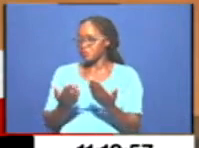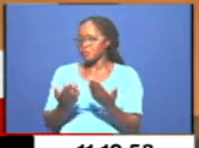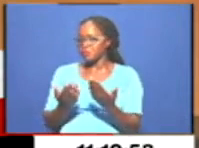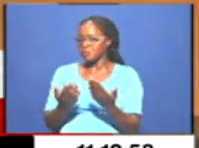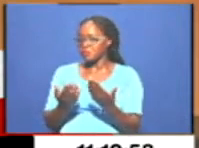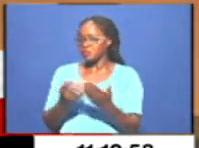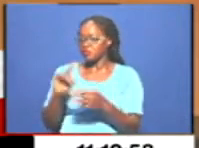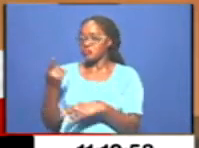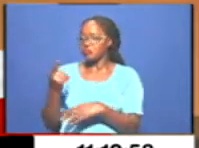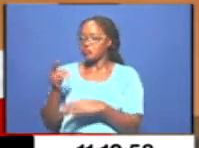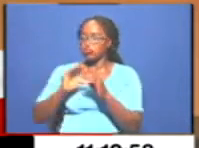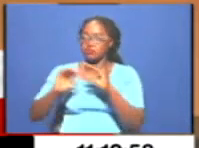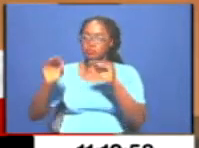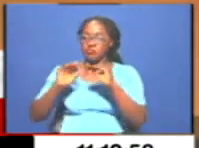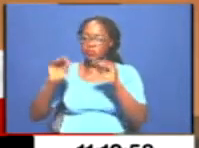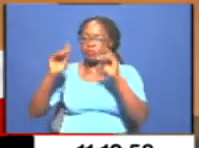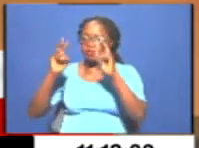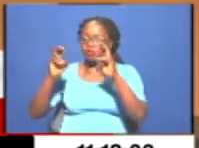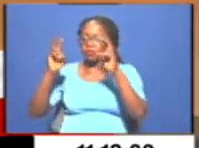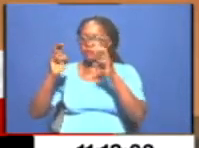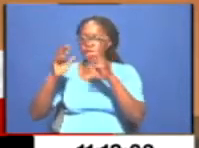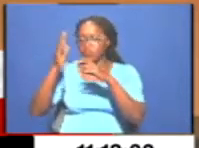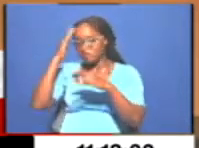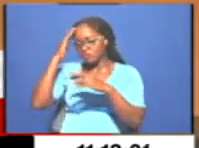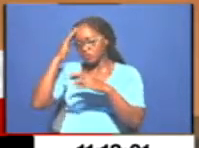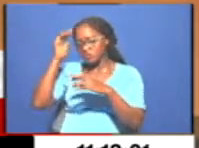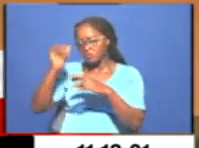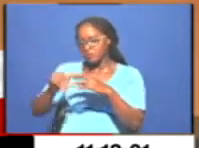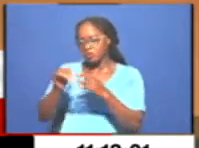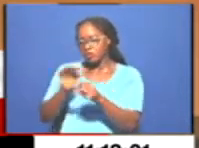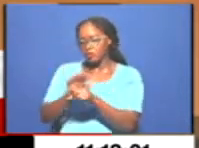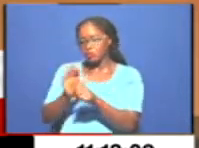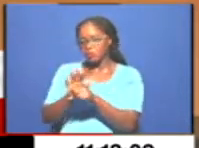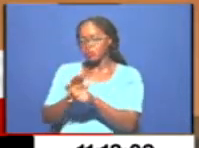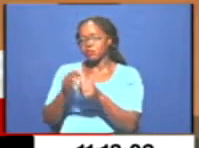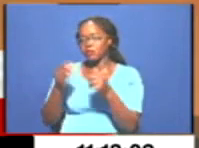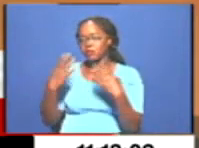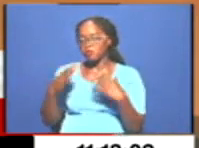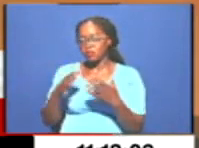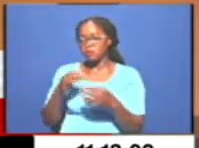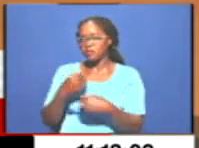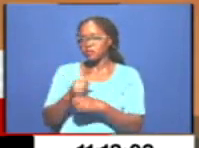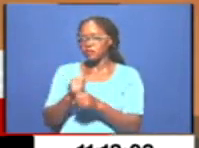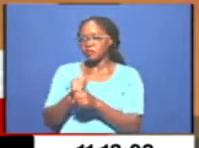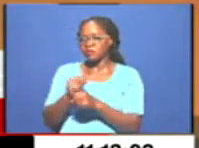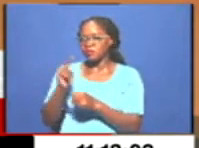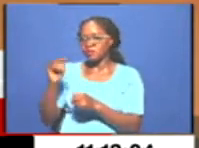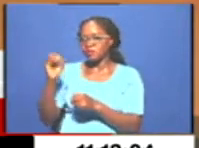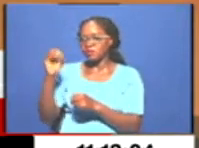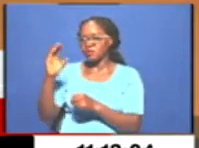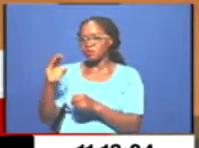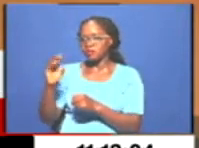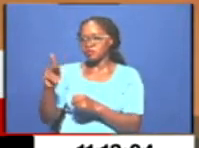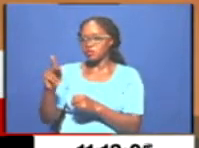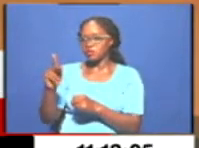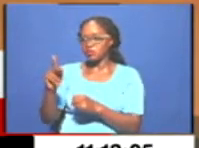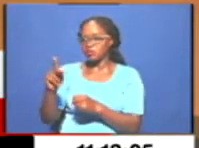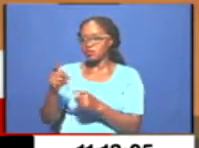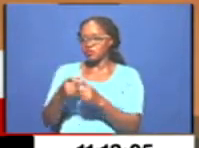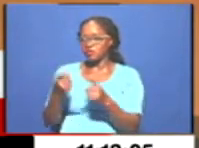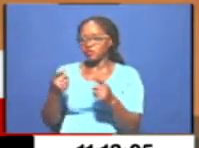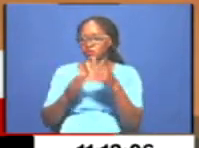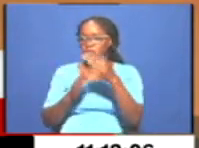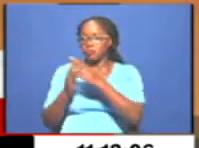First, it's an education issue to know that a lot of people who make it to the National Olympic Committee executive primarily come from the top level